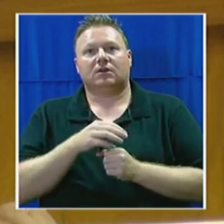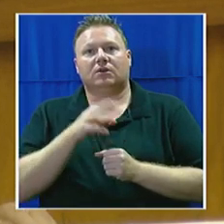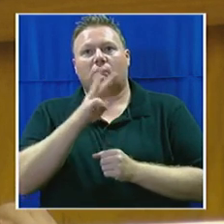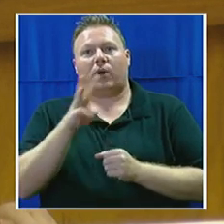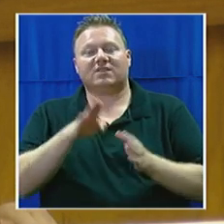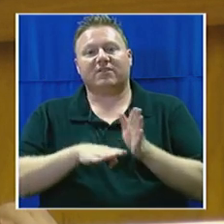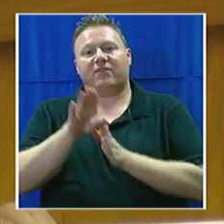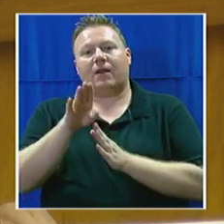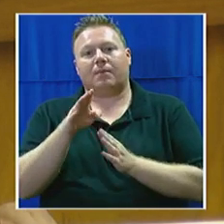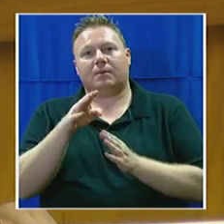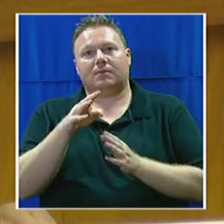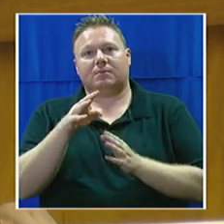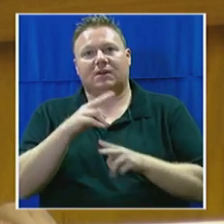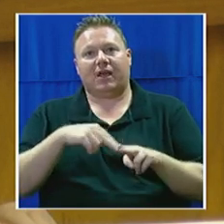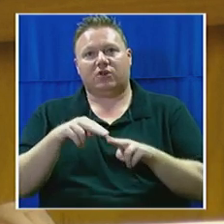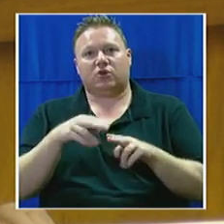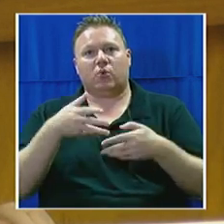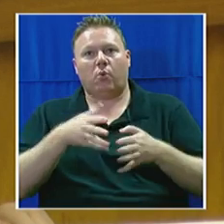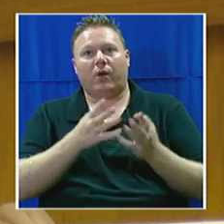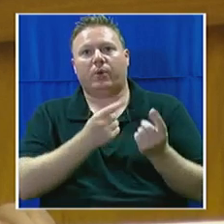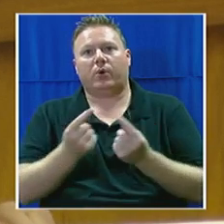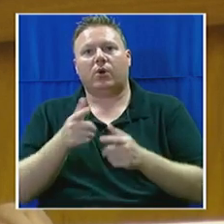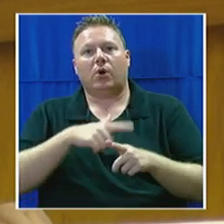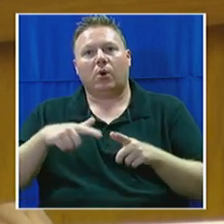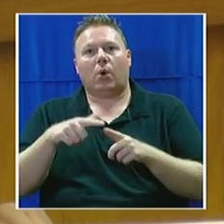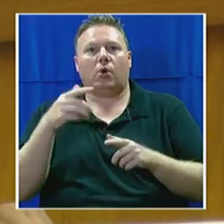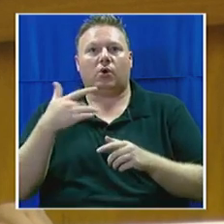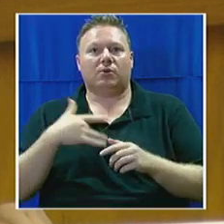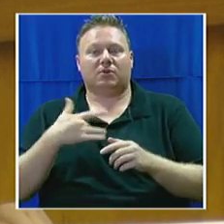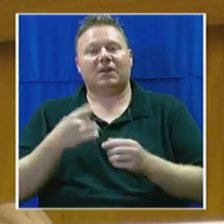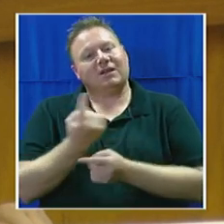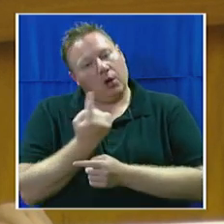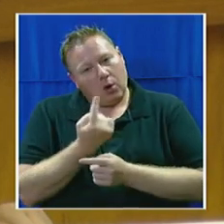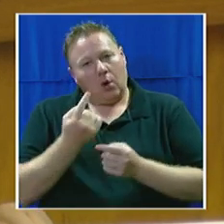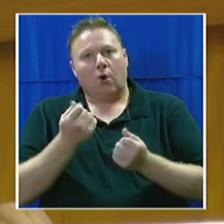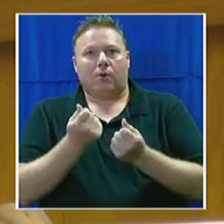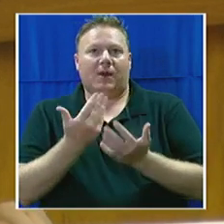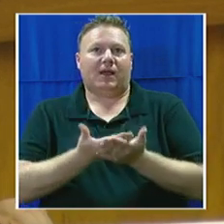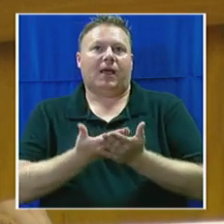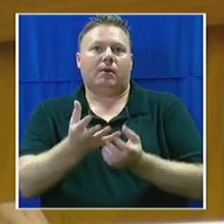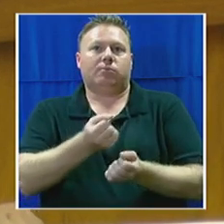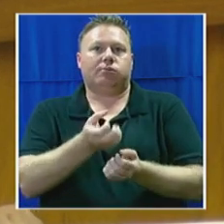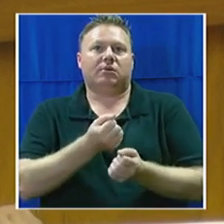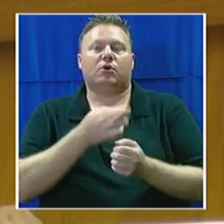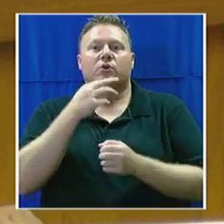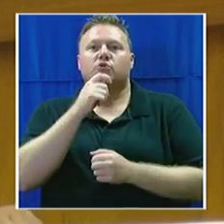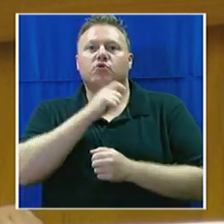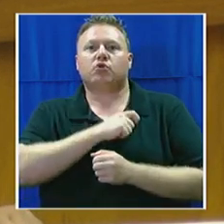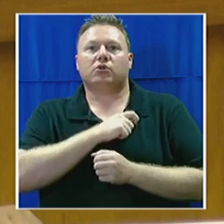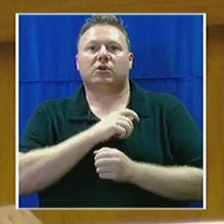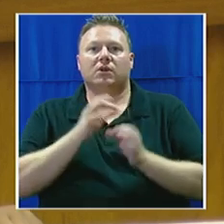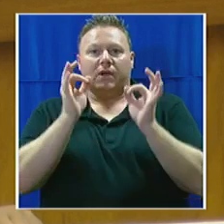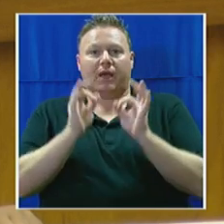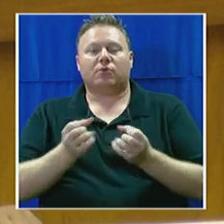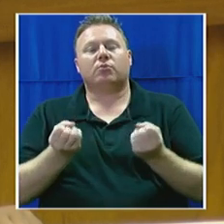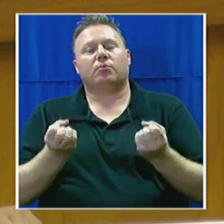nations' practice and phenomenon that local municipalities can and should generate their own revenue. The reality is that an absolute majority